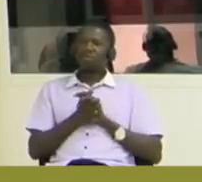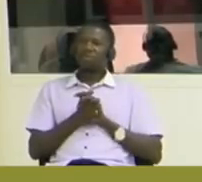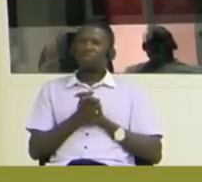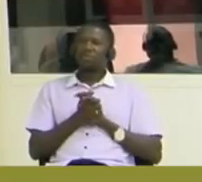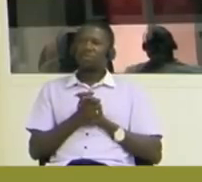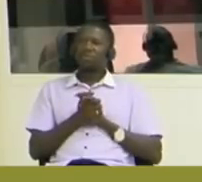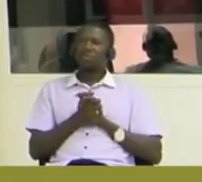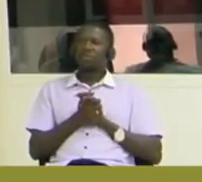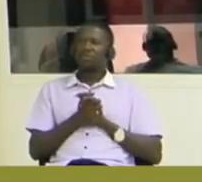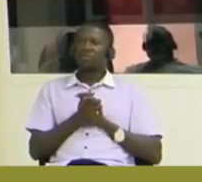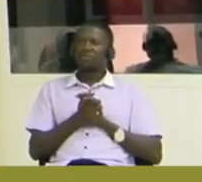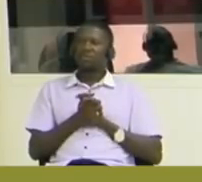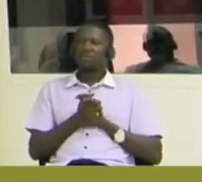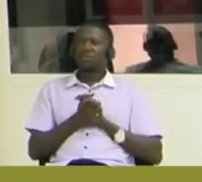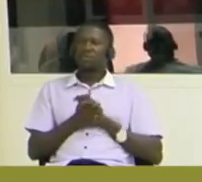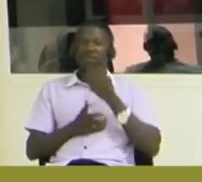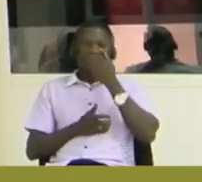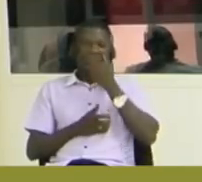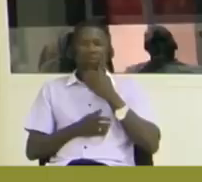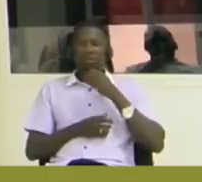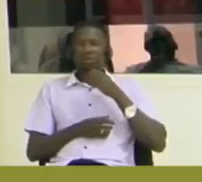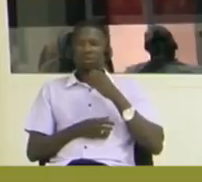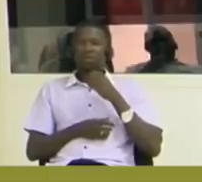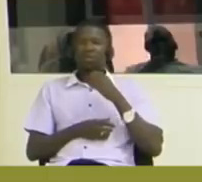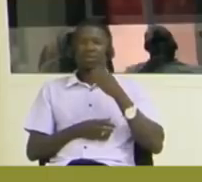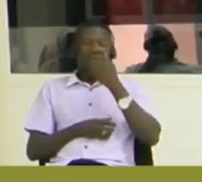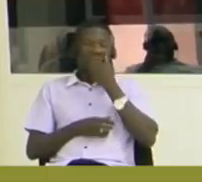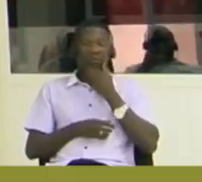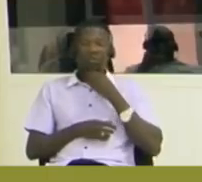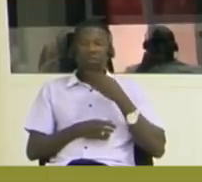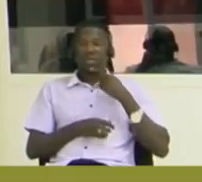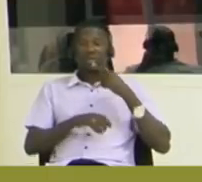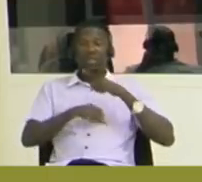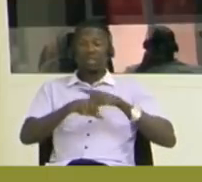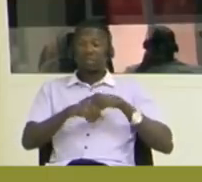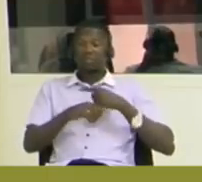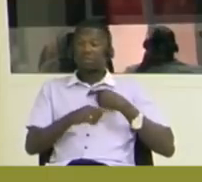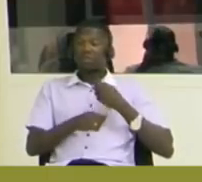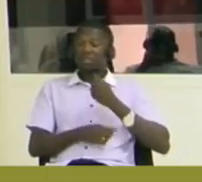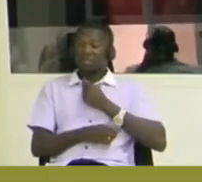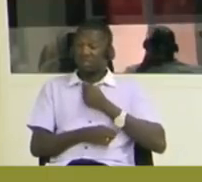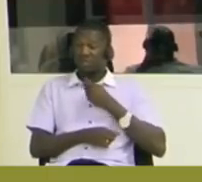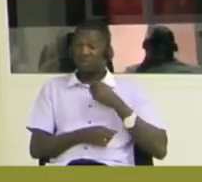audio? Singhateh at the time, and Edward Singhateh threatened to kill Koro.